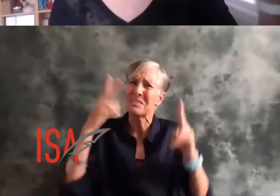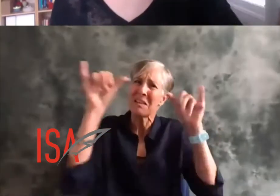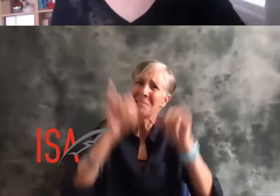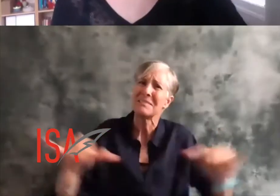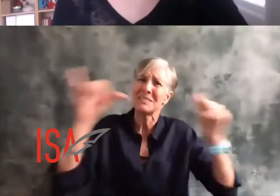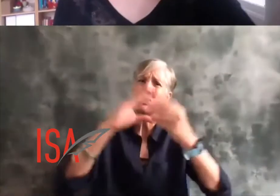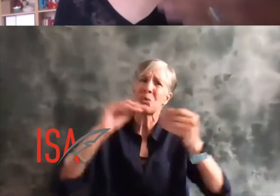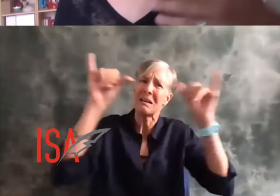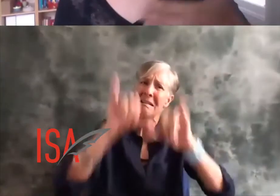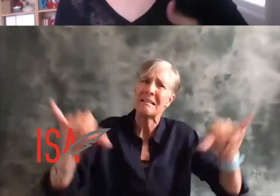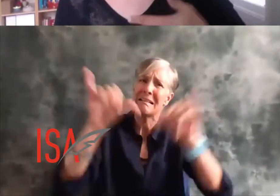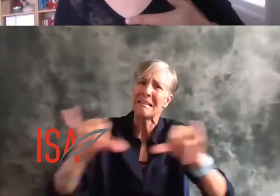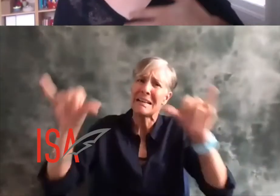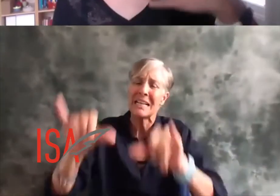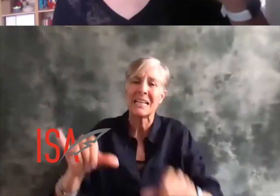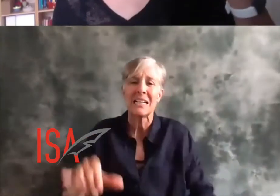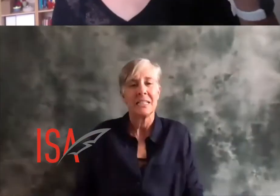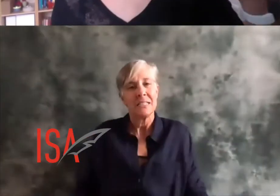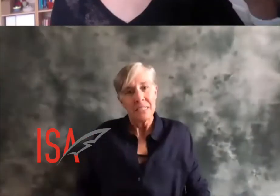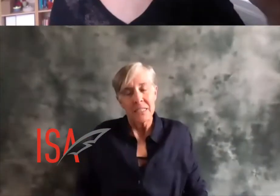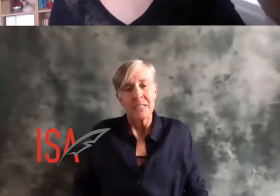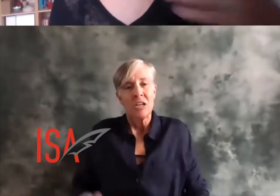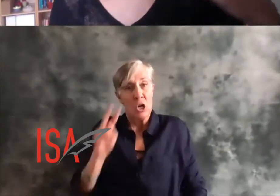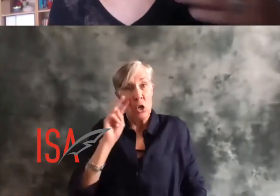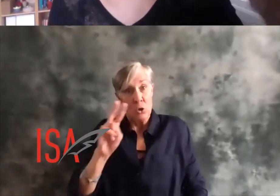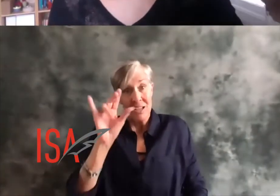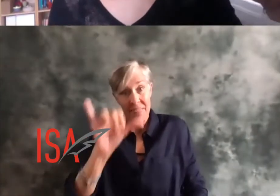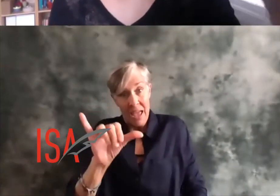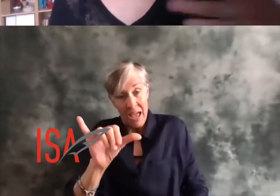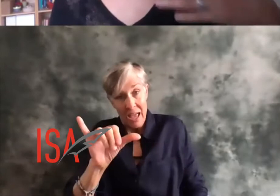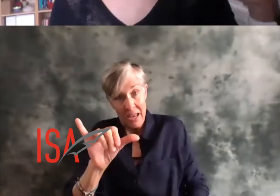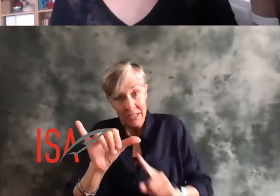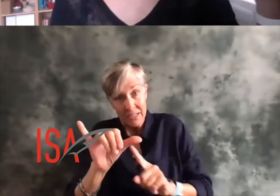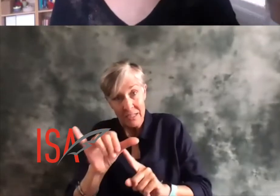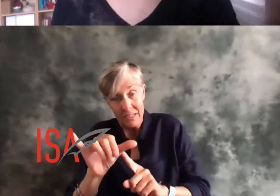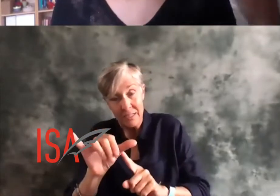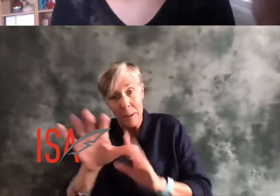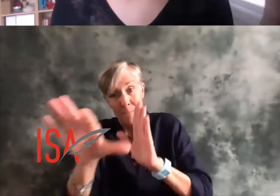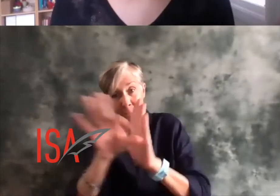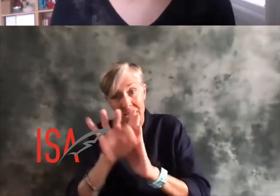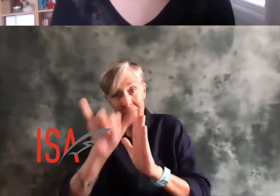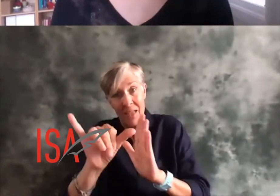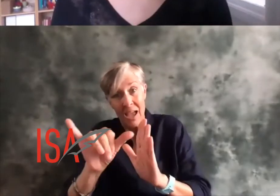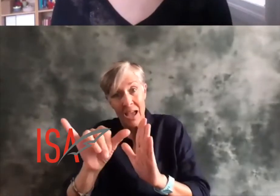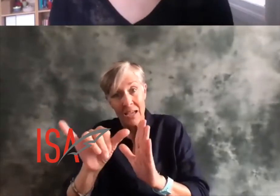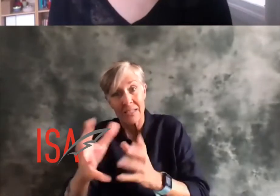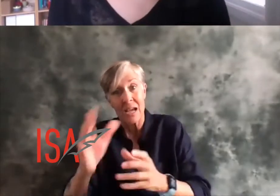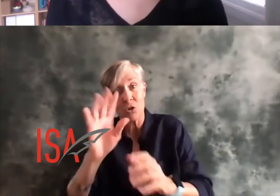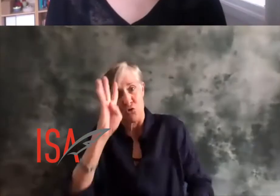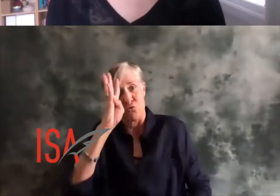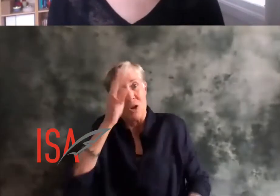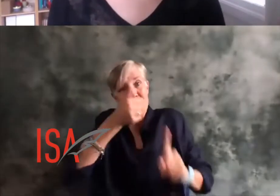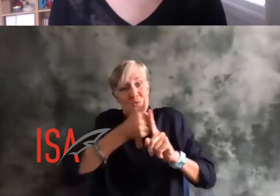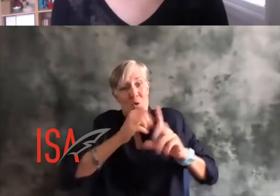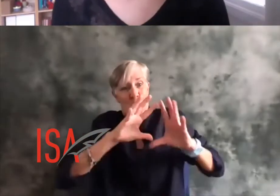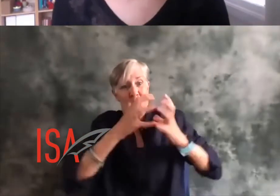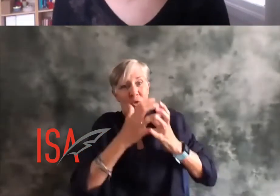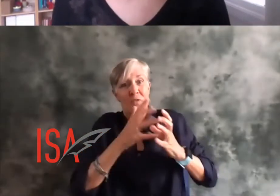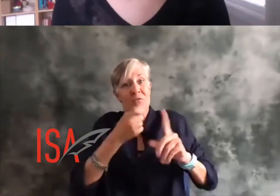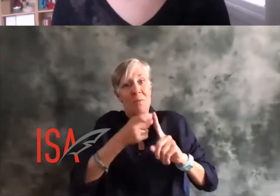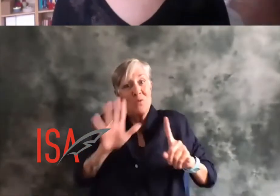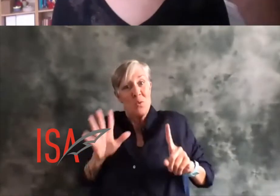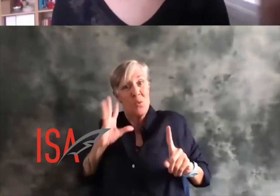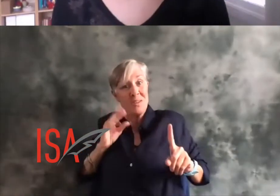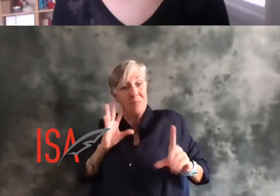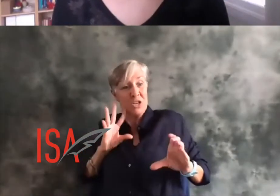over. So you want to take a look at that and then make one of them into a world that you know well, or a world you